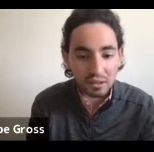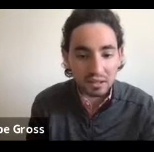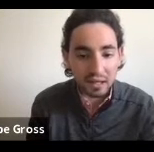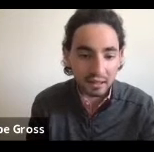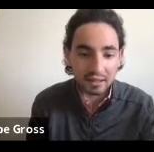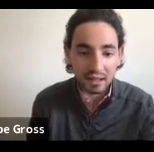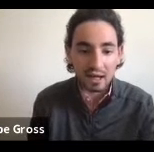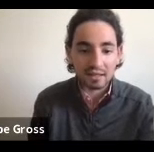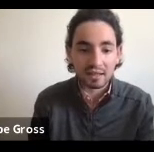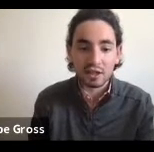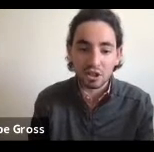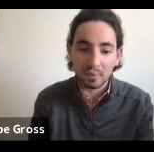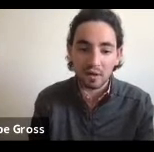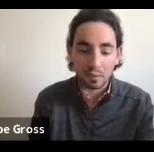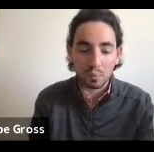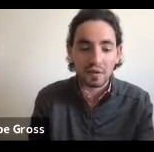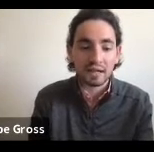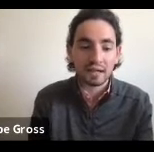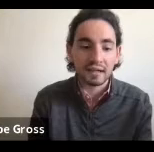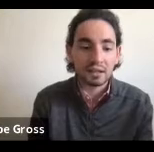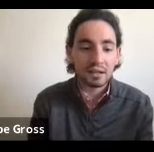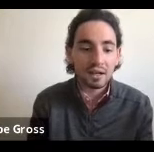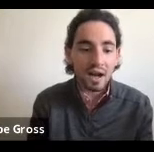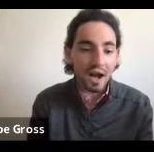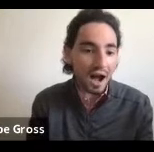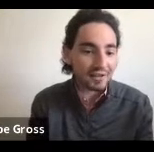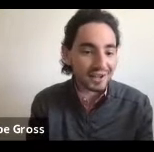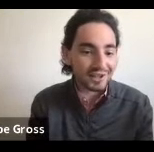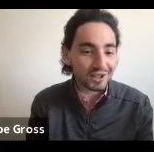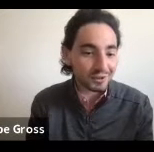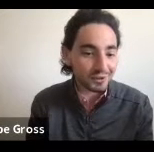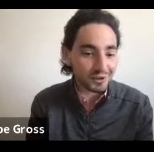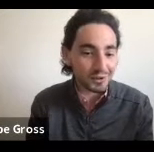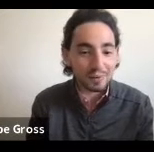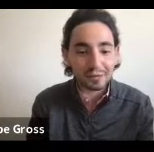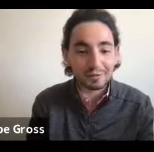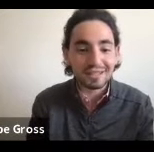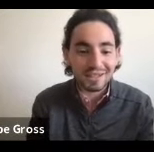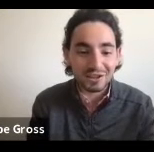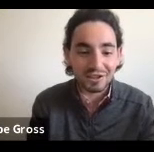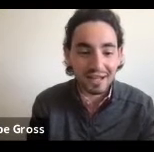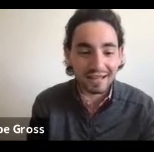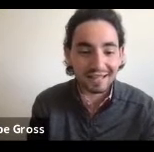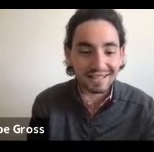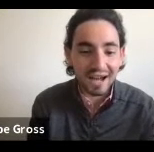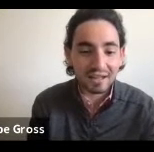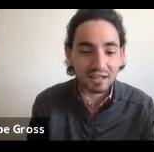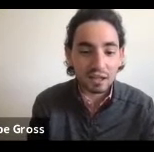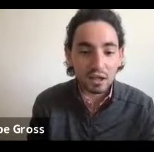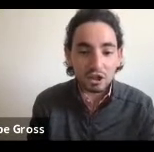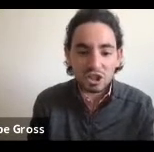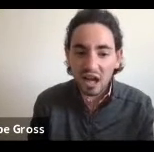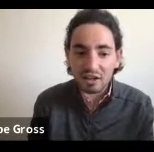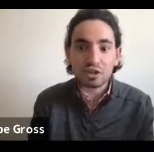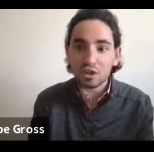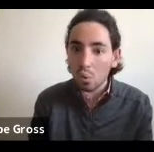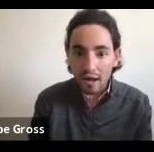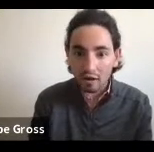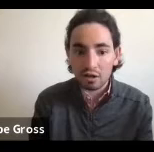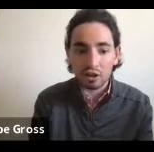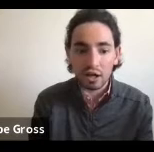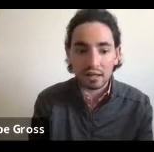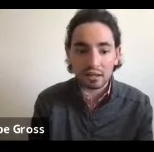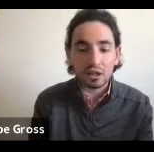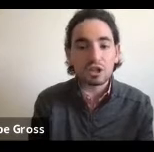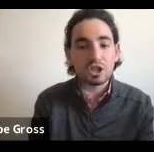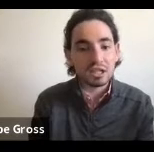5 tiny babies, Anna signs as she pairs up with Diane. I've got a cute new baby sister, Diane signs. She